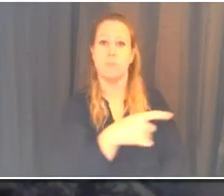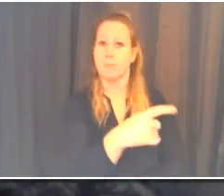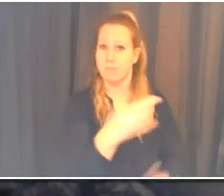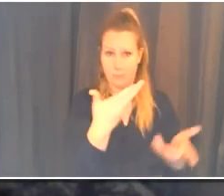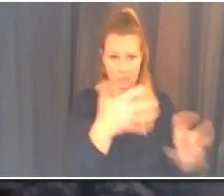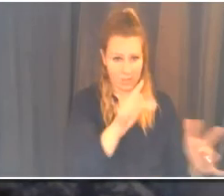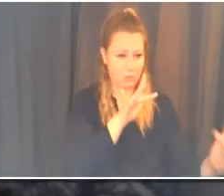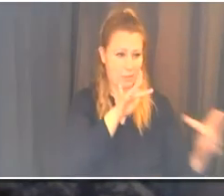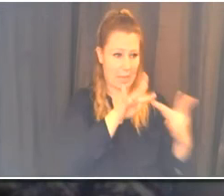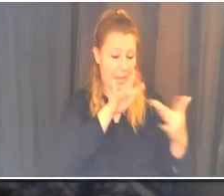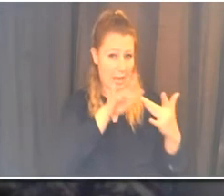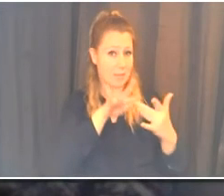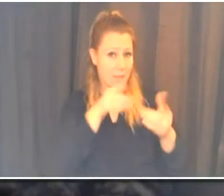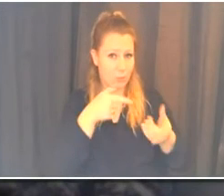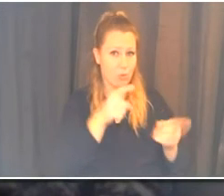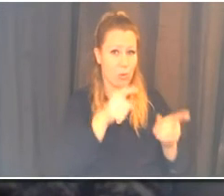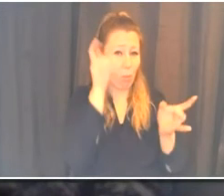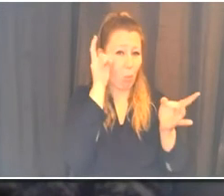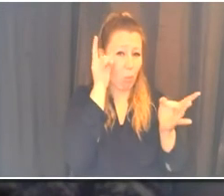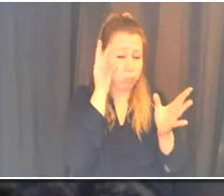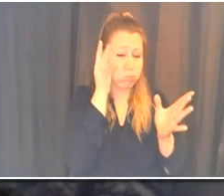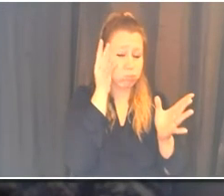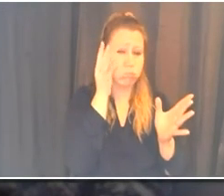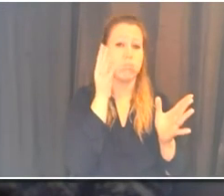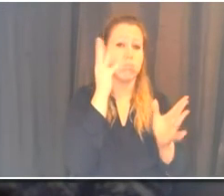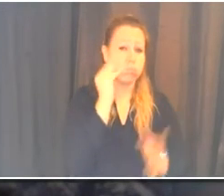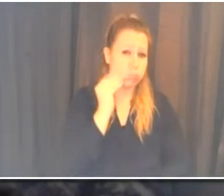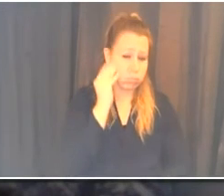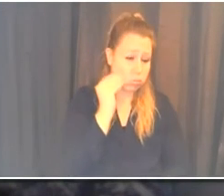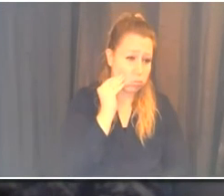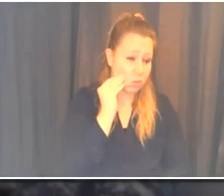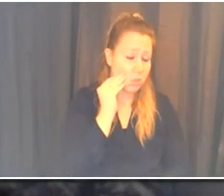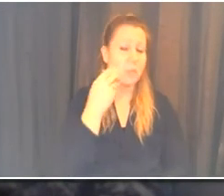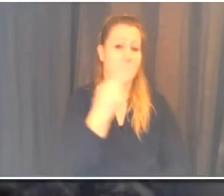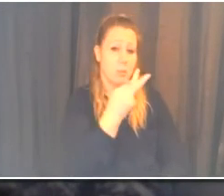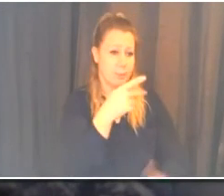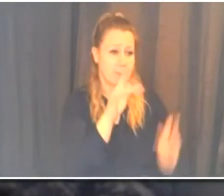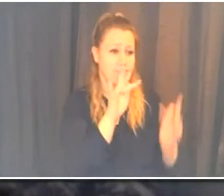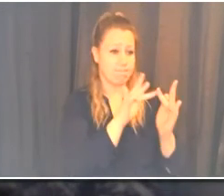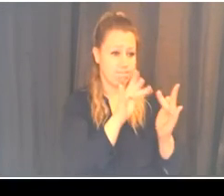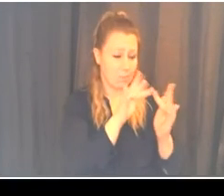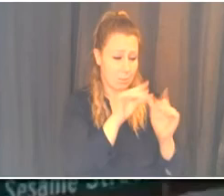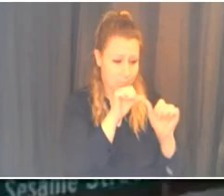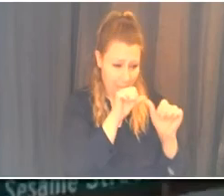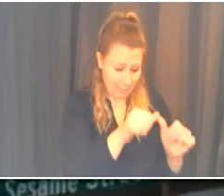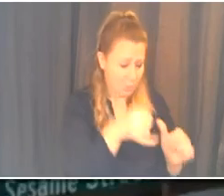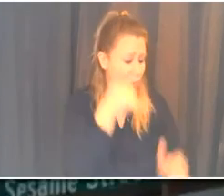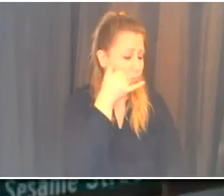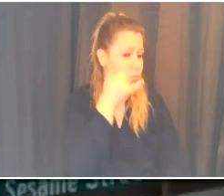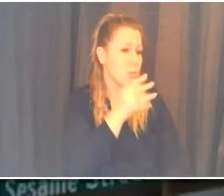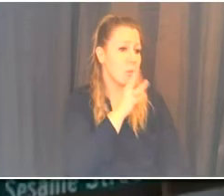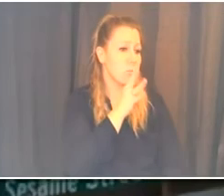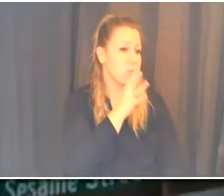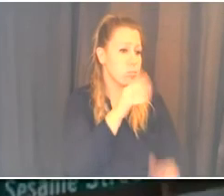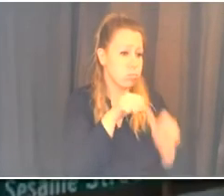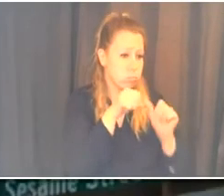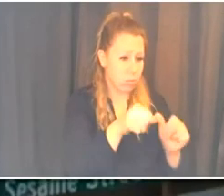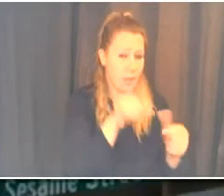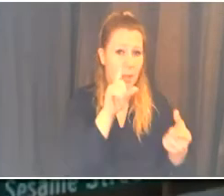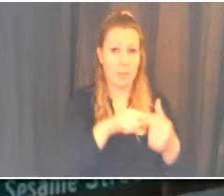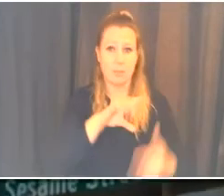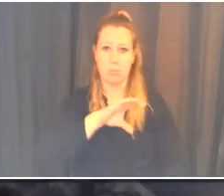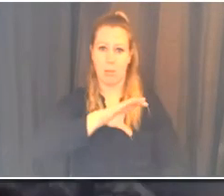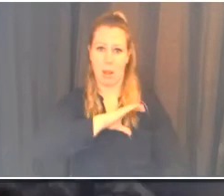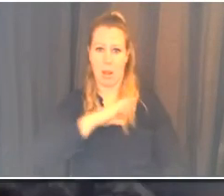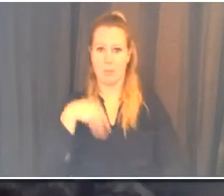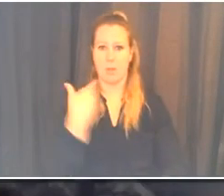okay sorry I know I went over time um I'll just finish about Maria um she's working with our family